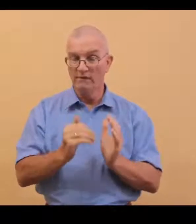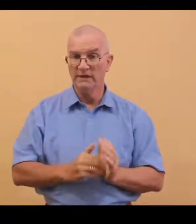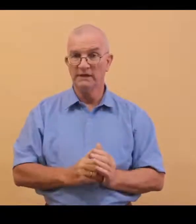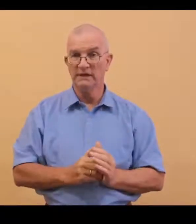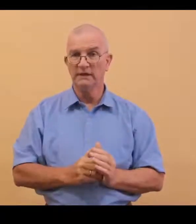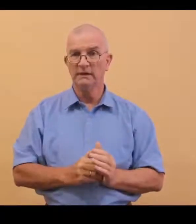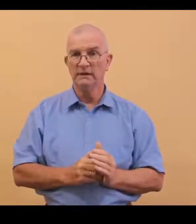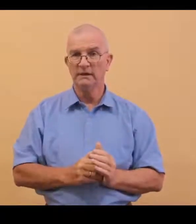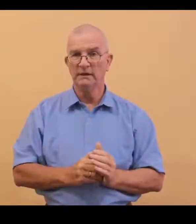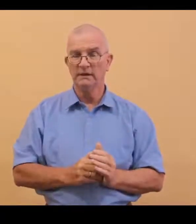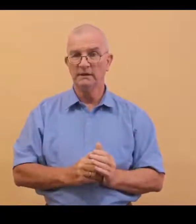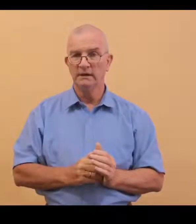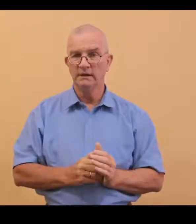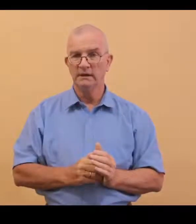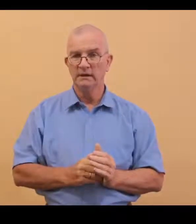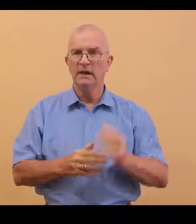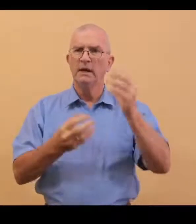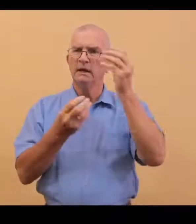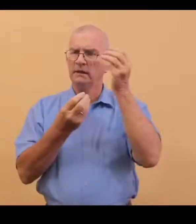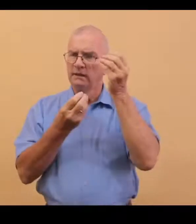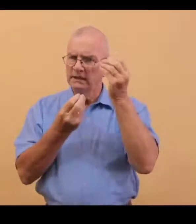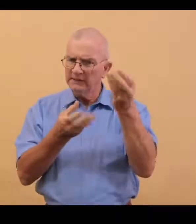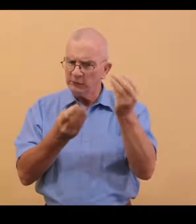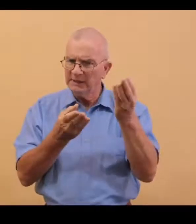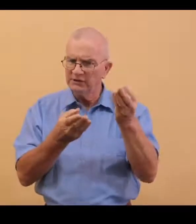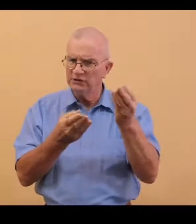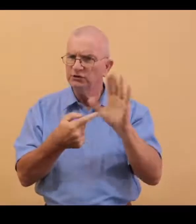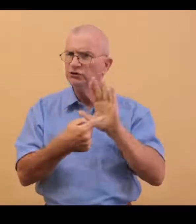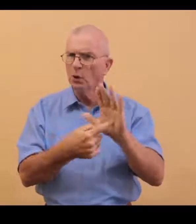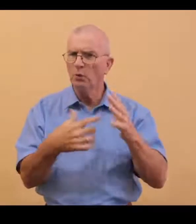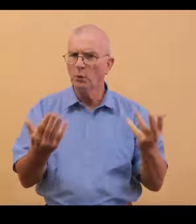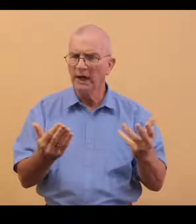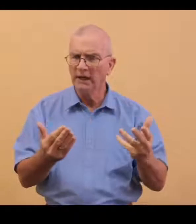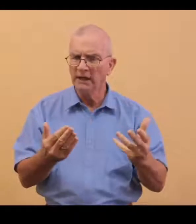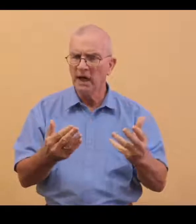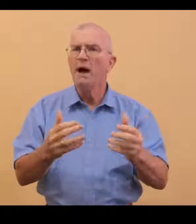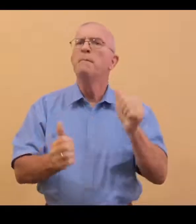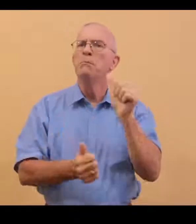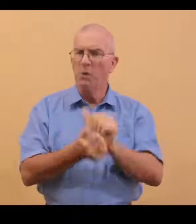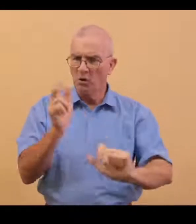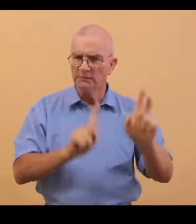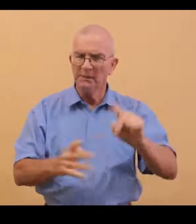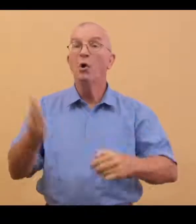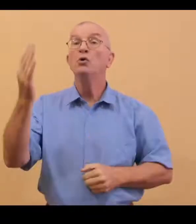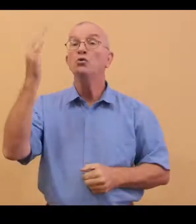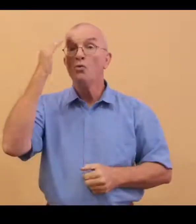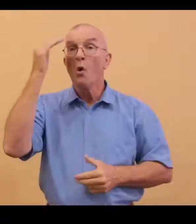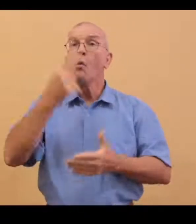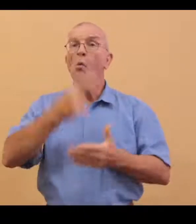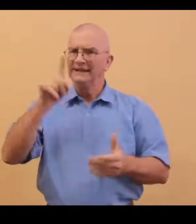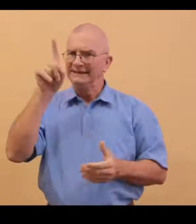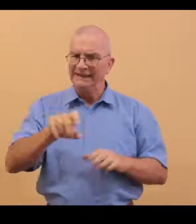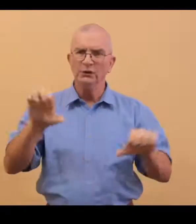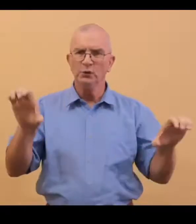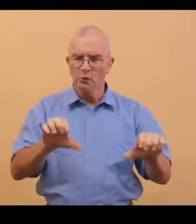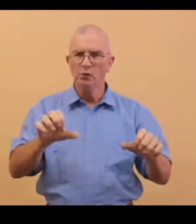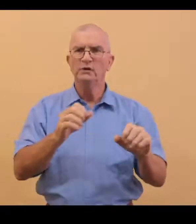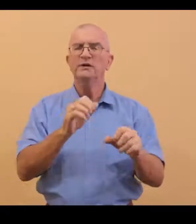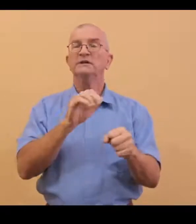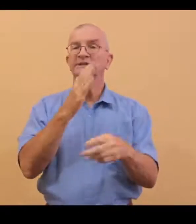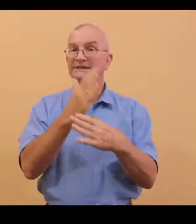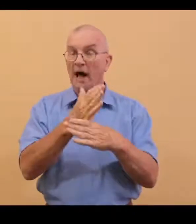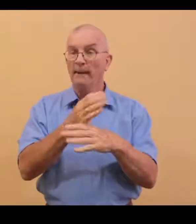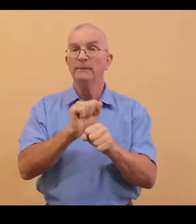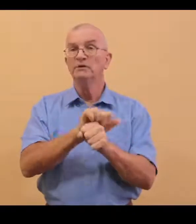frequently. The information above indicates that most persons are aware of what is needed to prevent the spread